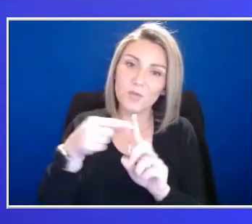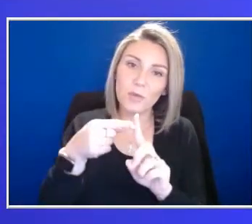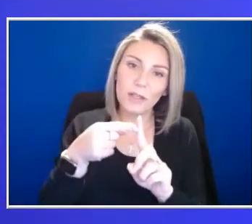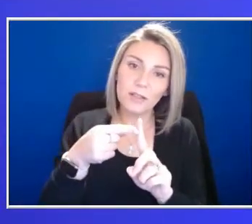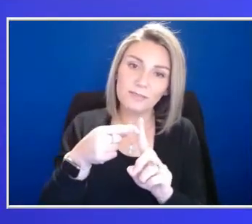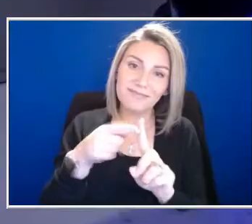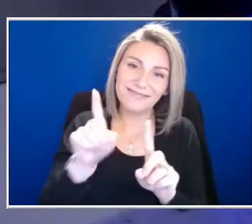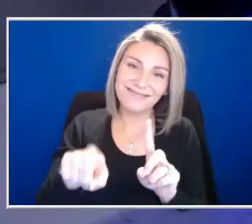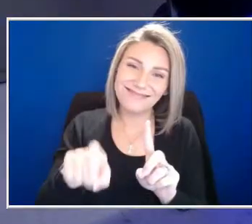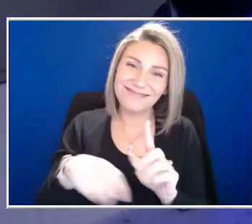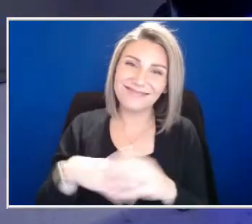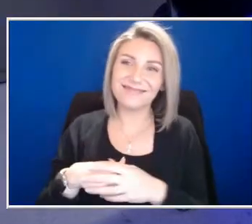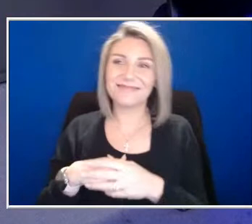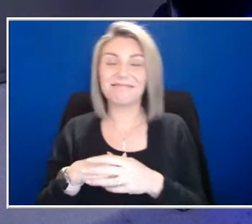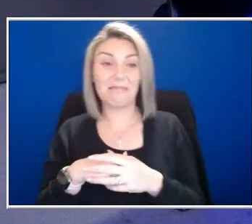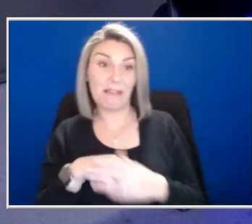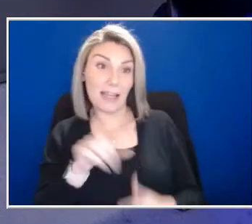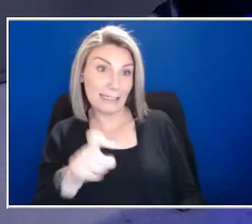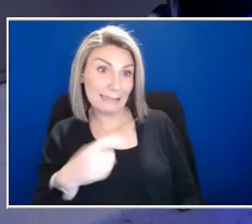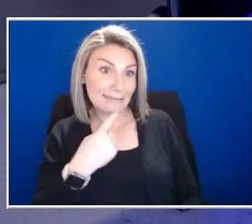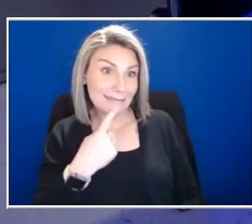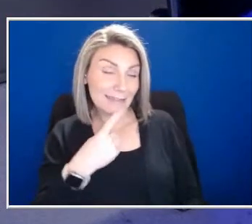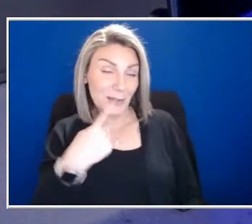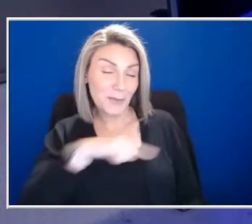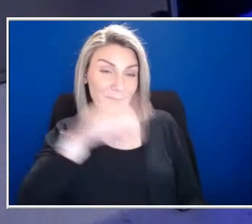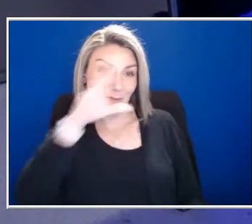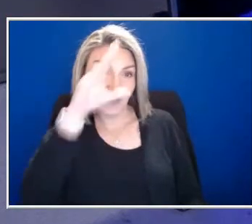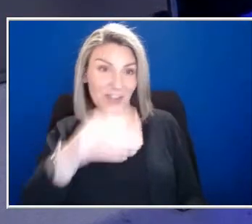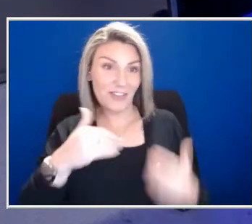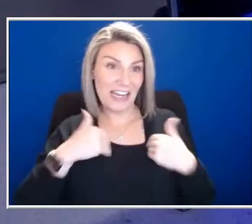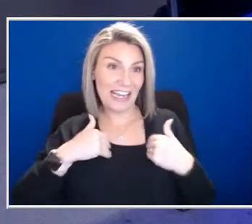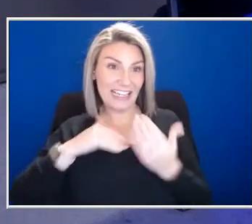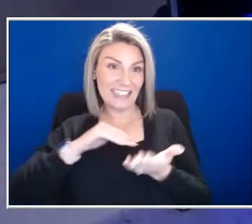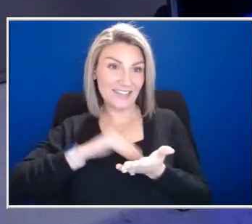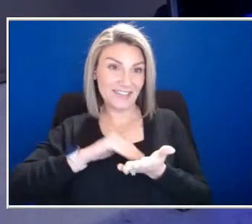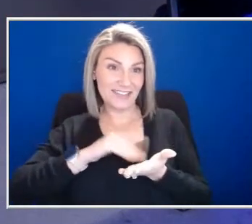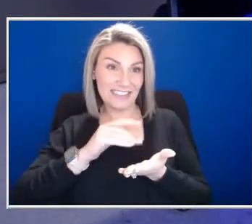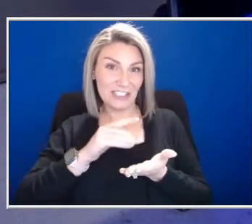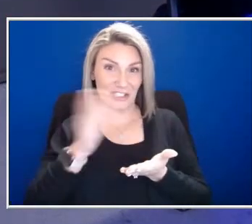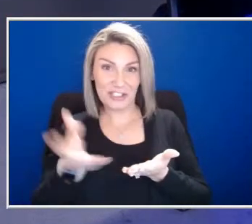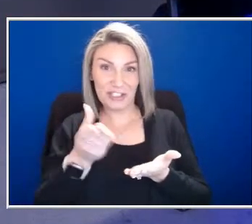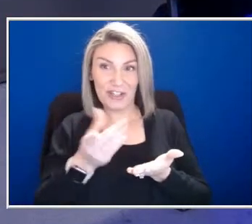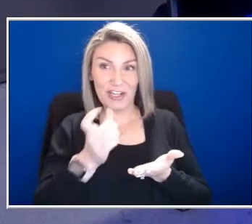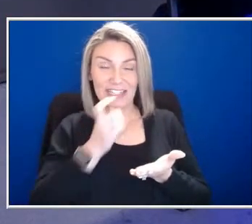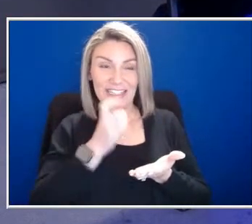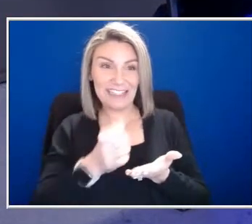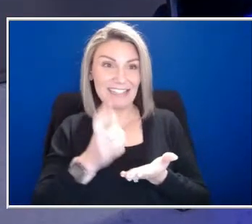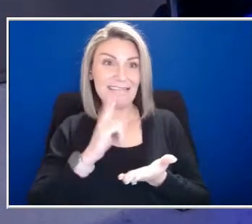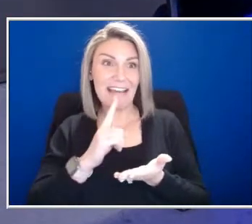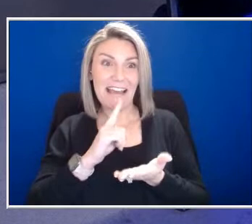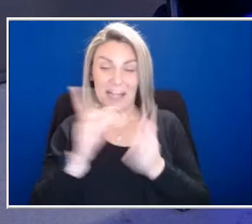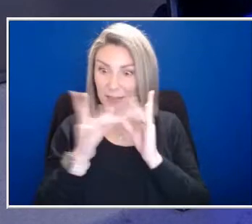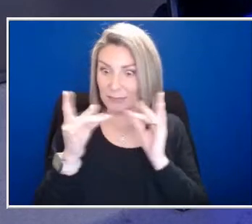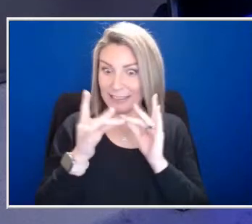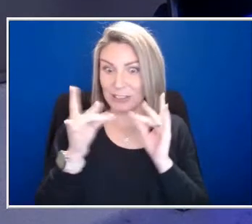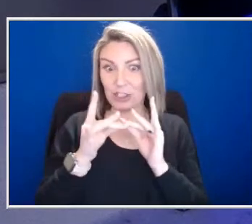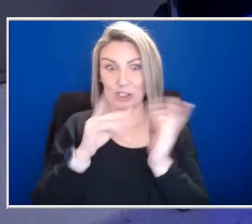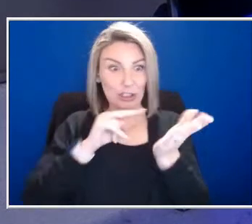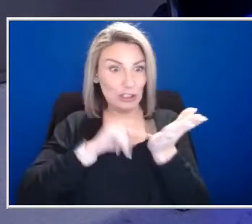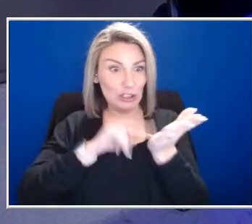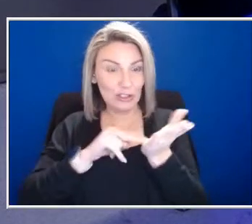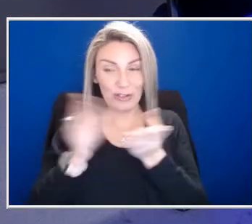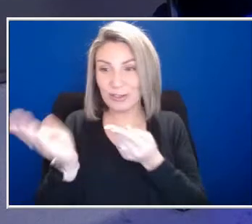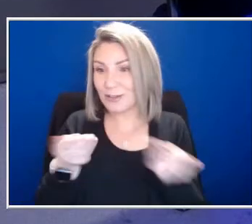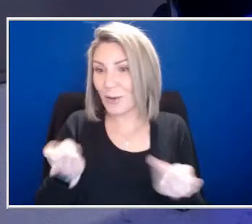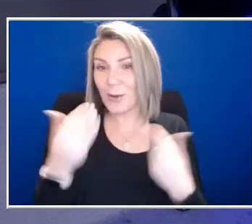Hey, Meredith, I've got to say, I don't think we've ever had a physician on here that does not point straight to those nurse navigators and say, you guys are where it's at,